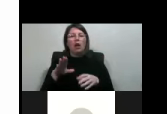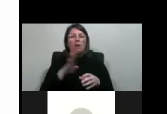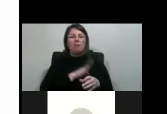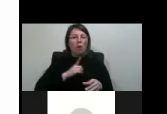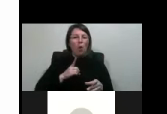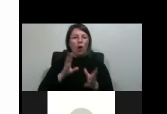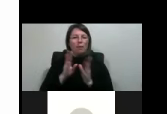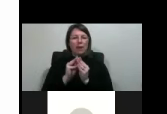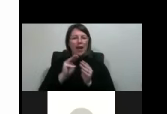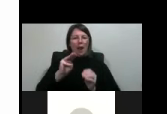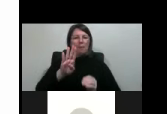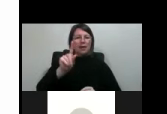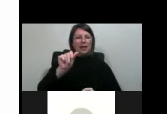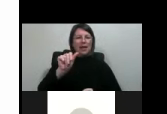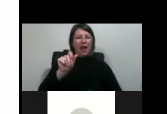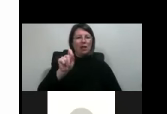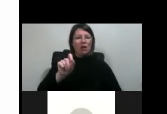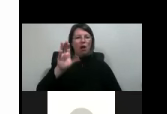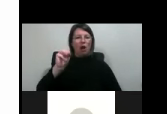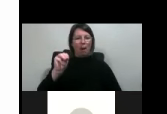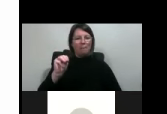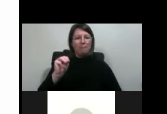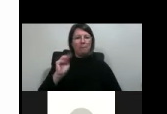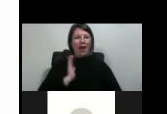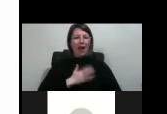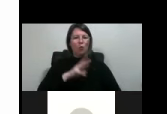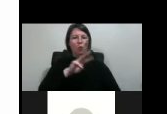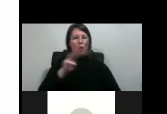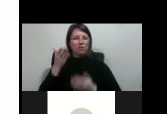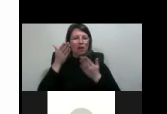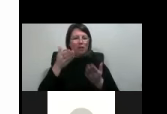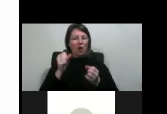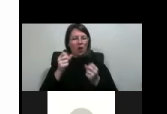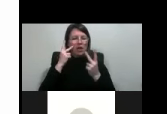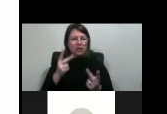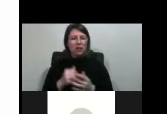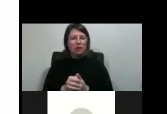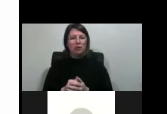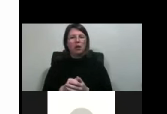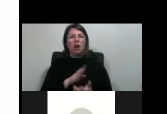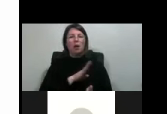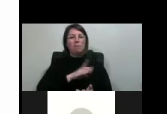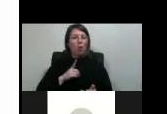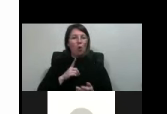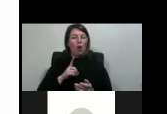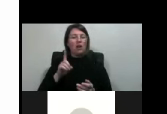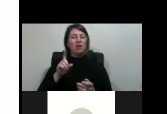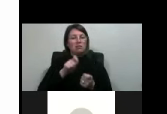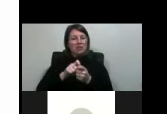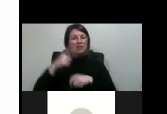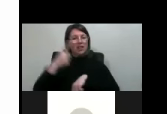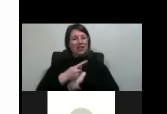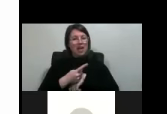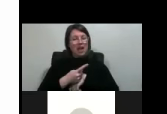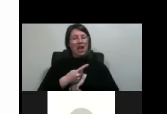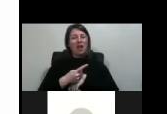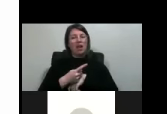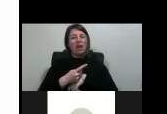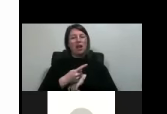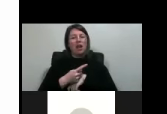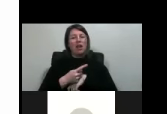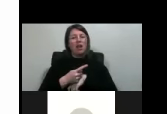through mbta.com on our mbta.com website. On the board dates, the first